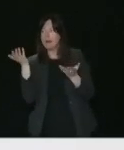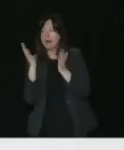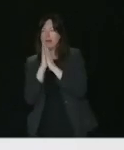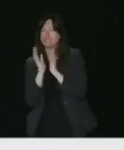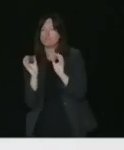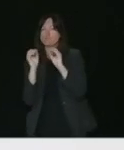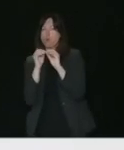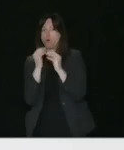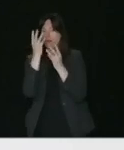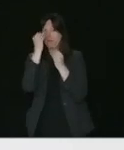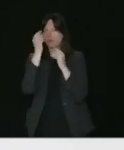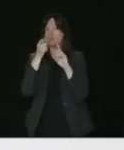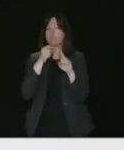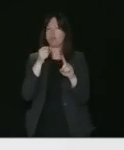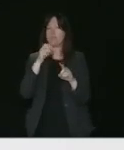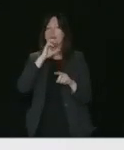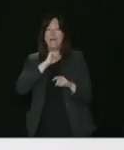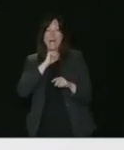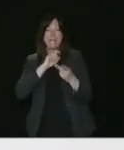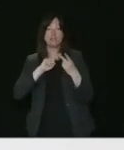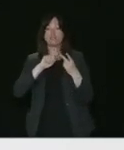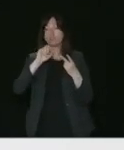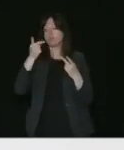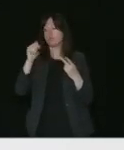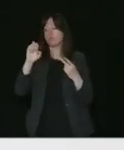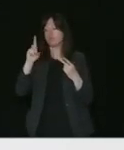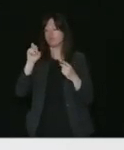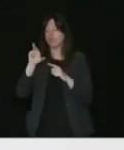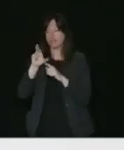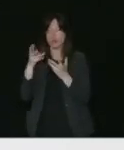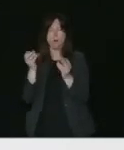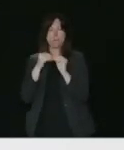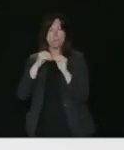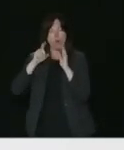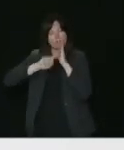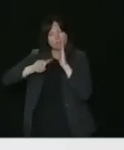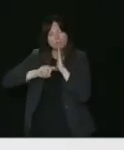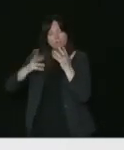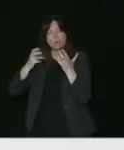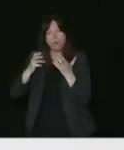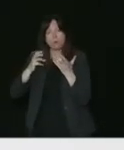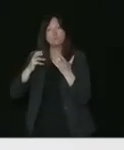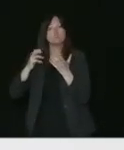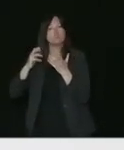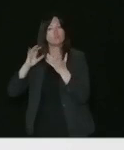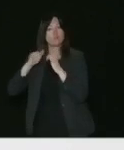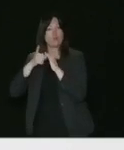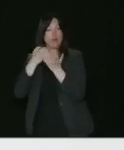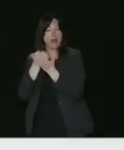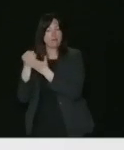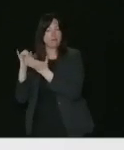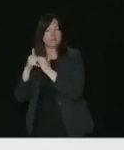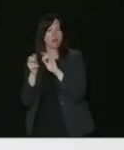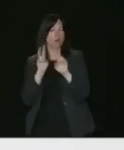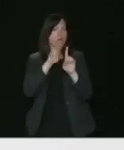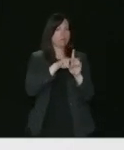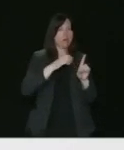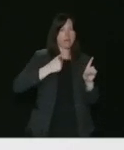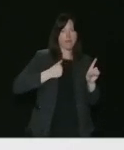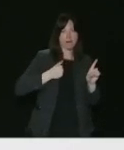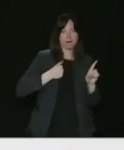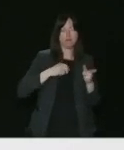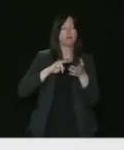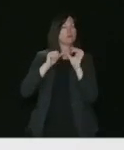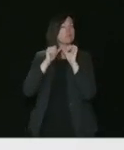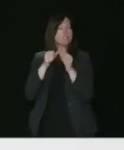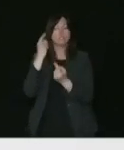data stratified by age and gender, so they can do further analyses and in the Canadian context. And so based on that, they'll do their